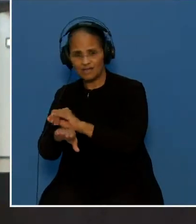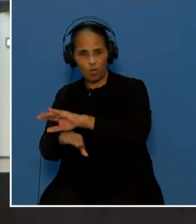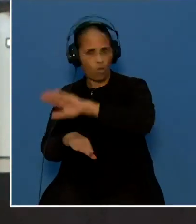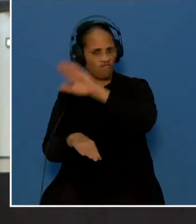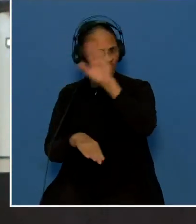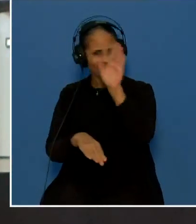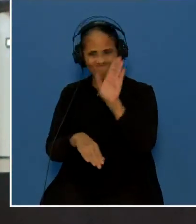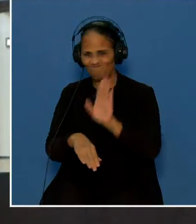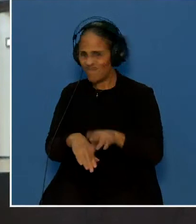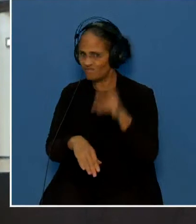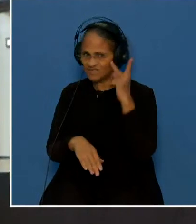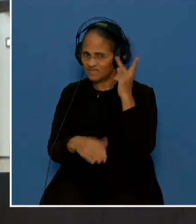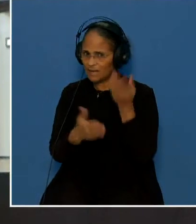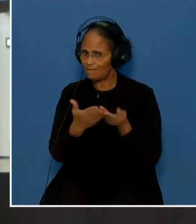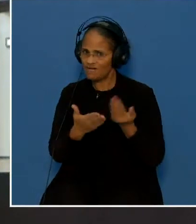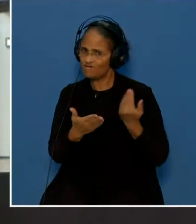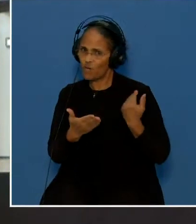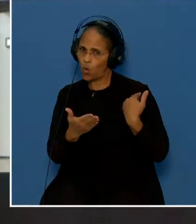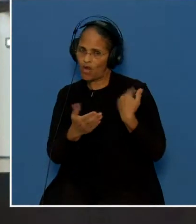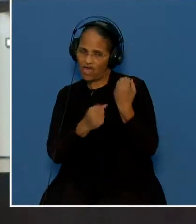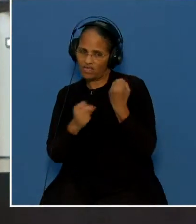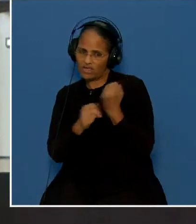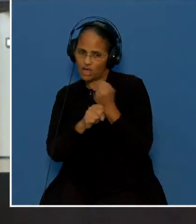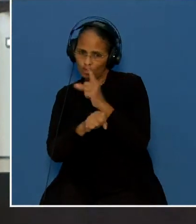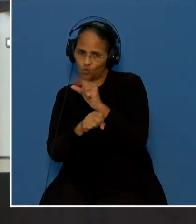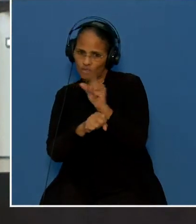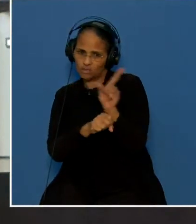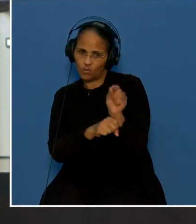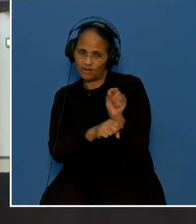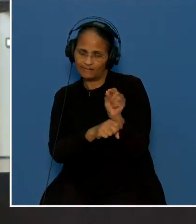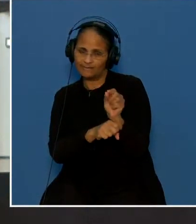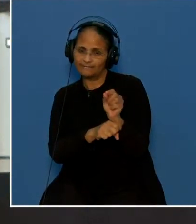never seen before in the year 2020.